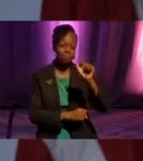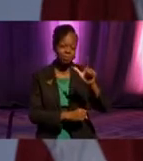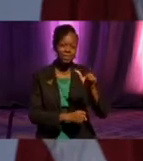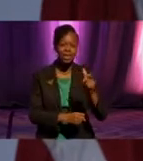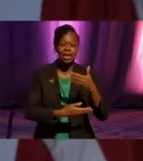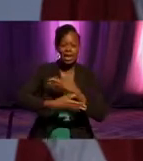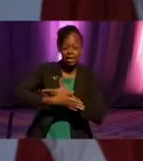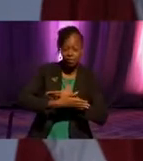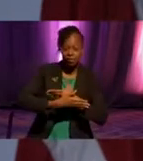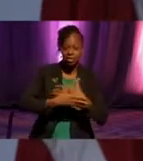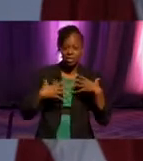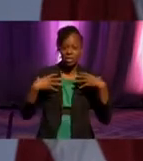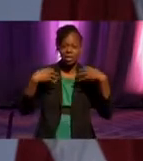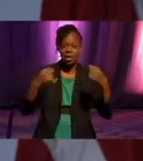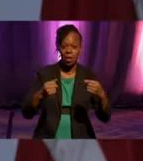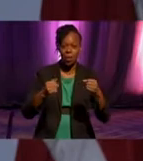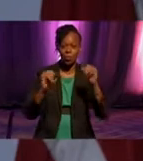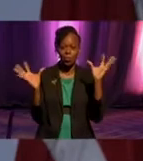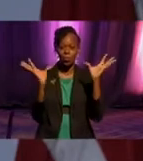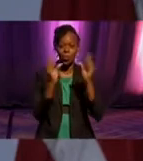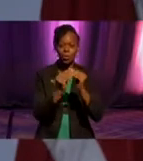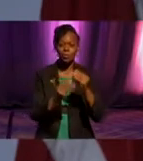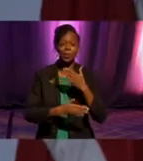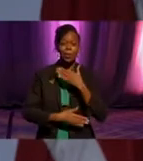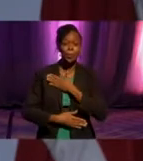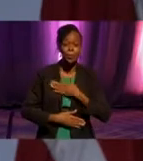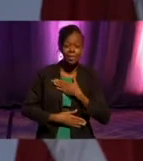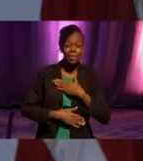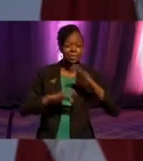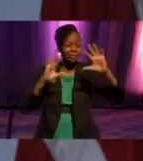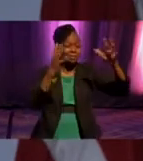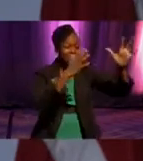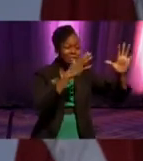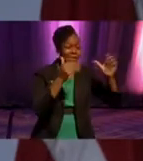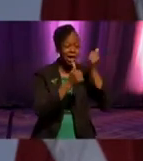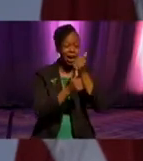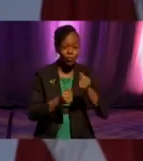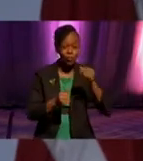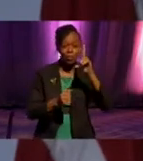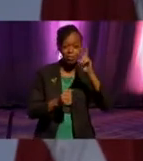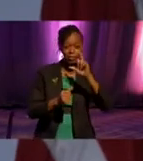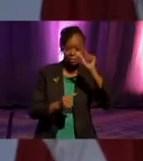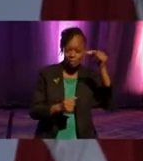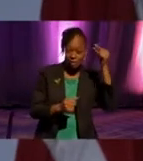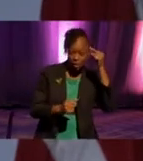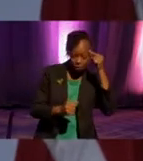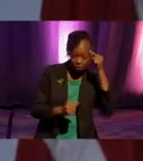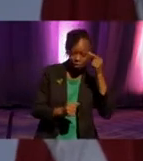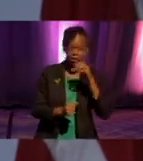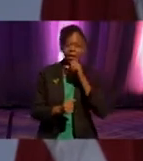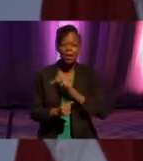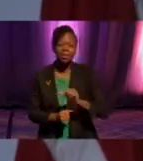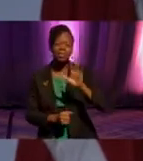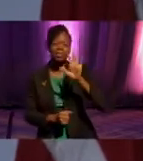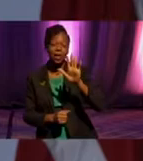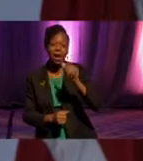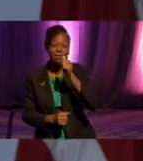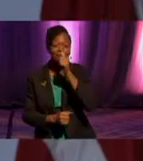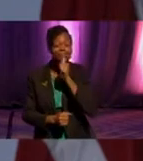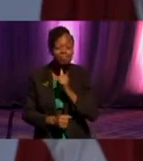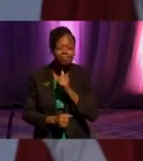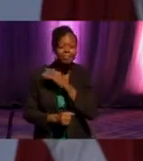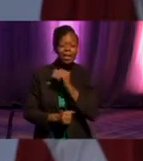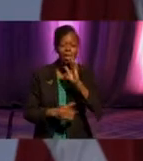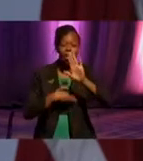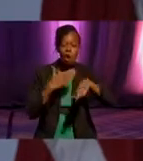to everyone in DC government, Faith Hubbard, Thrive by 5, and all of our agencies and partners in bringing us